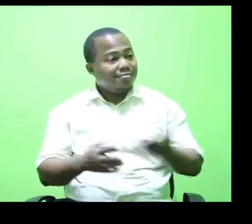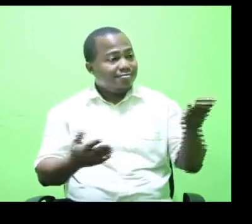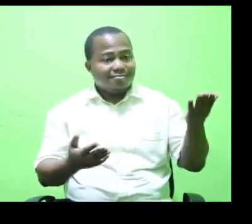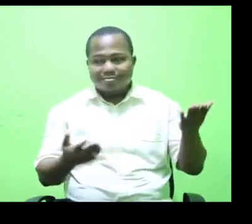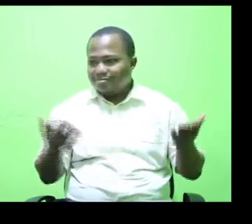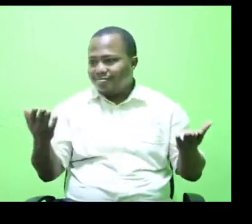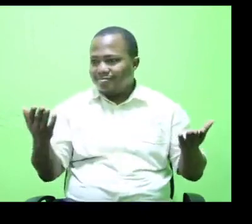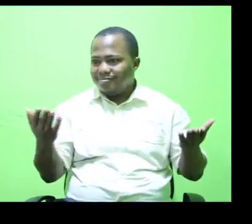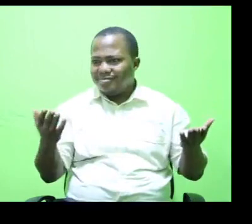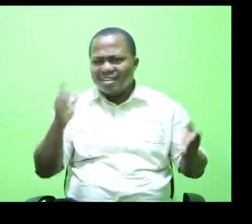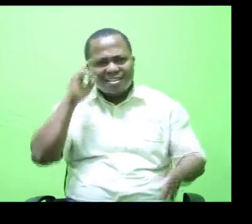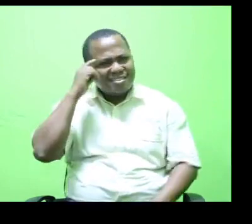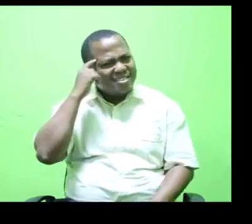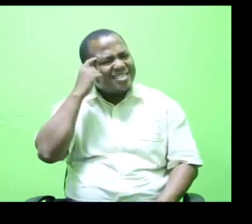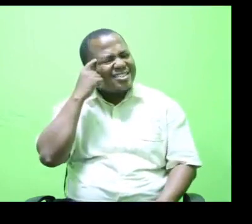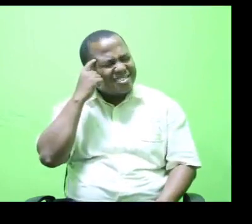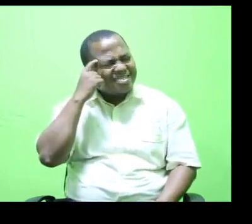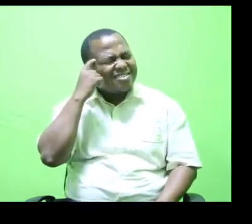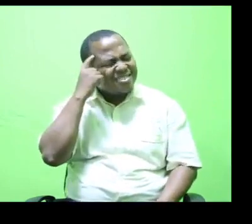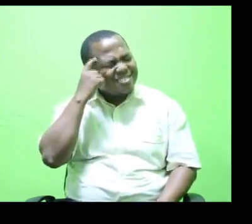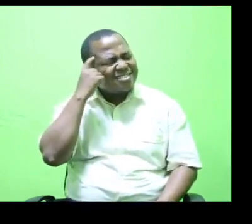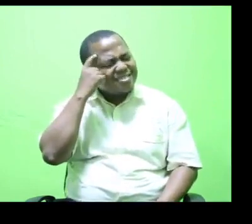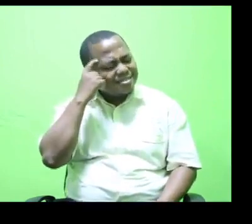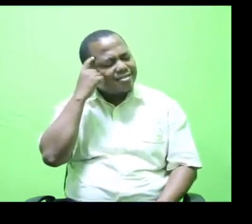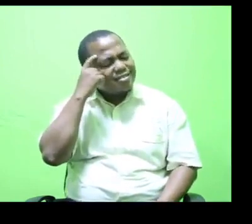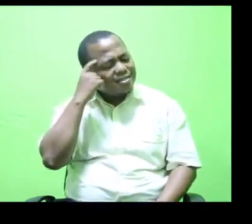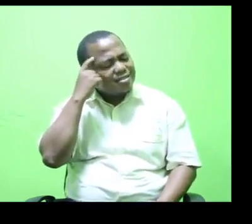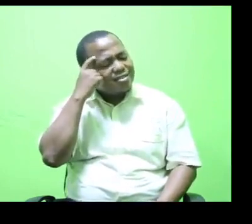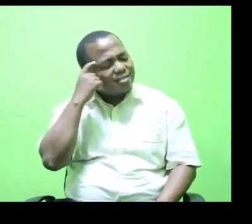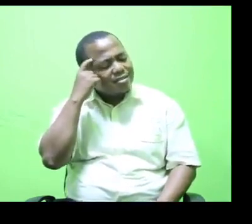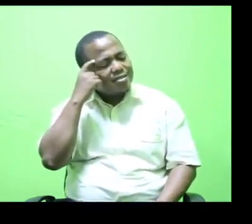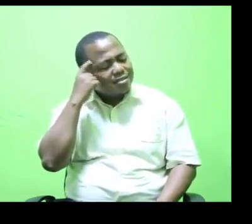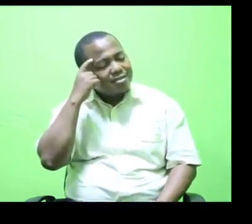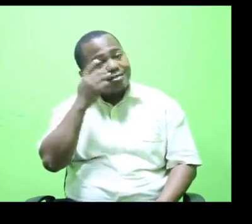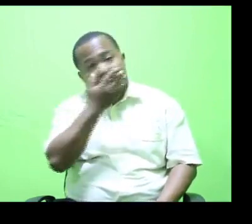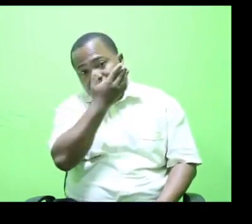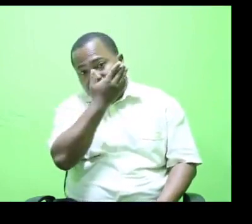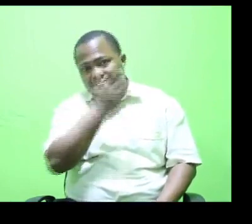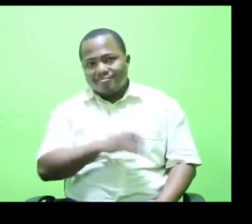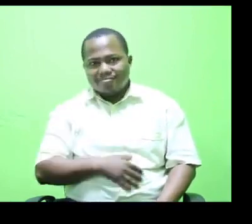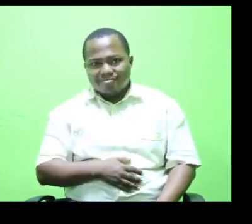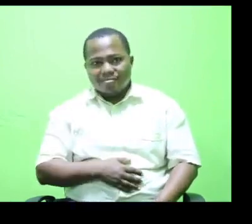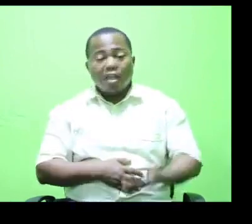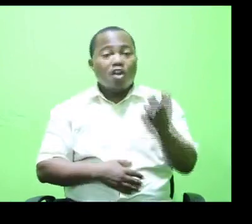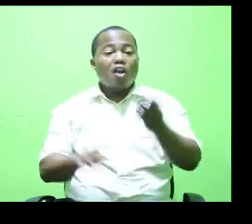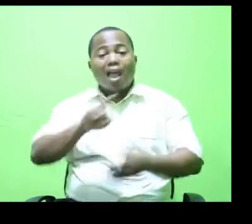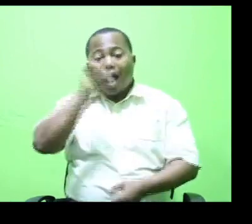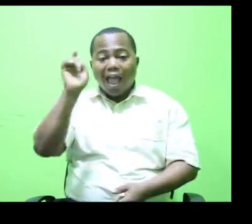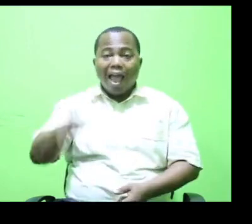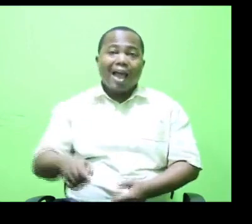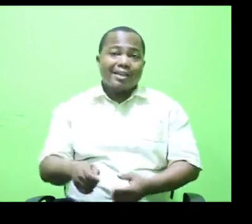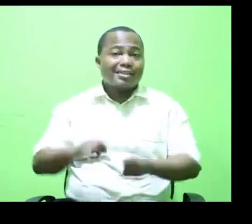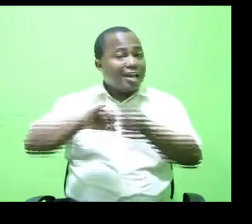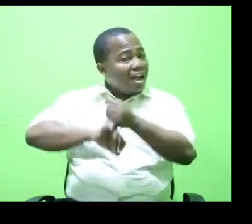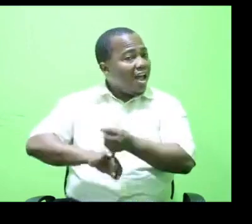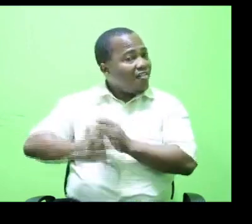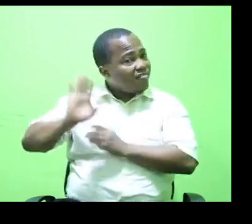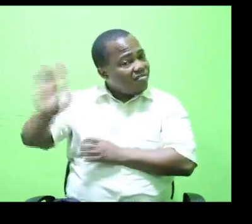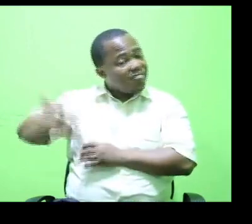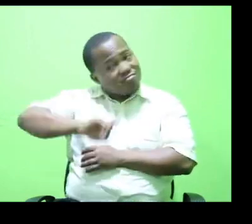Think, my dears. Think. Now, You may ask your fellow